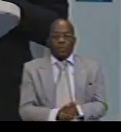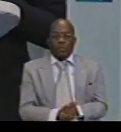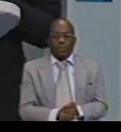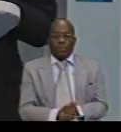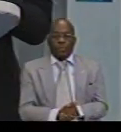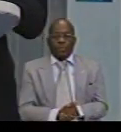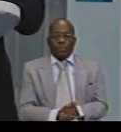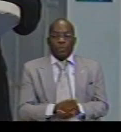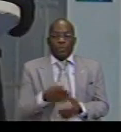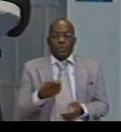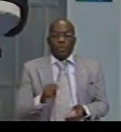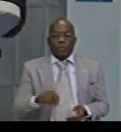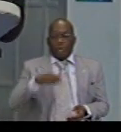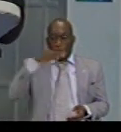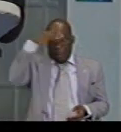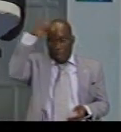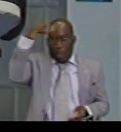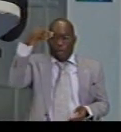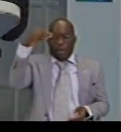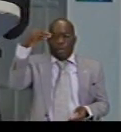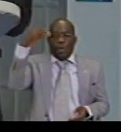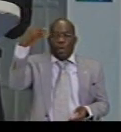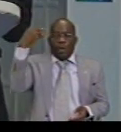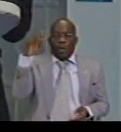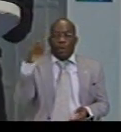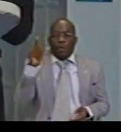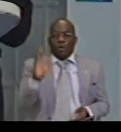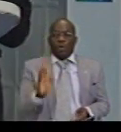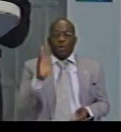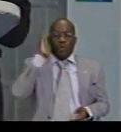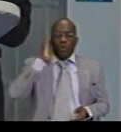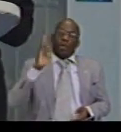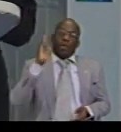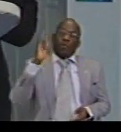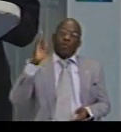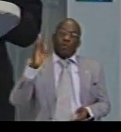The man that the man of the world, that the man of God will preach today,